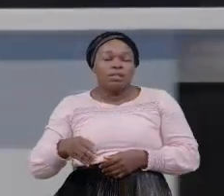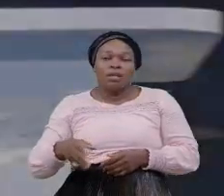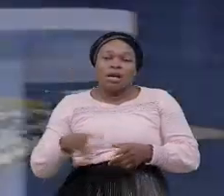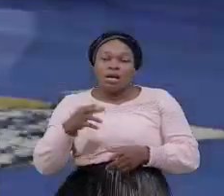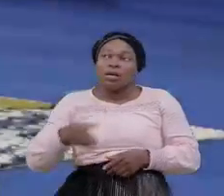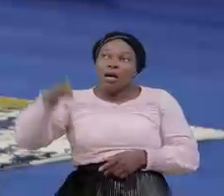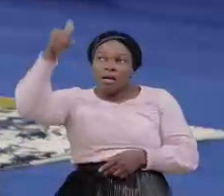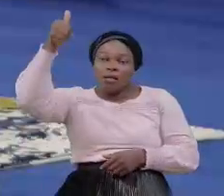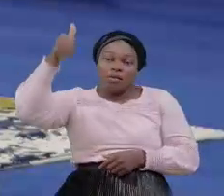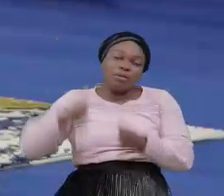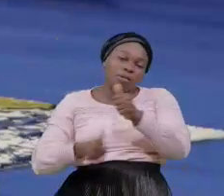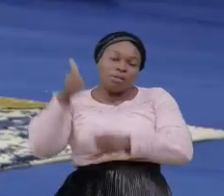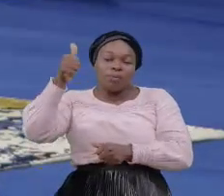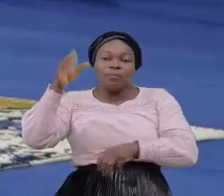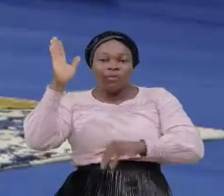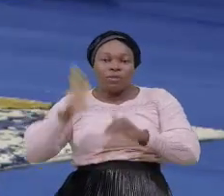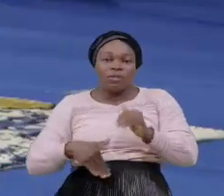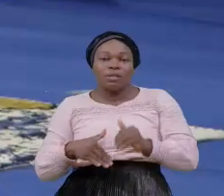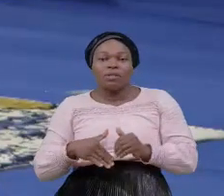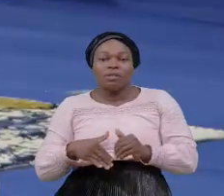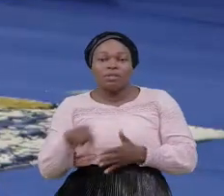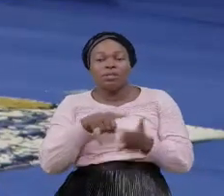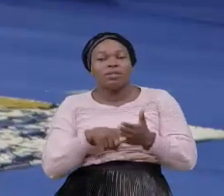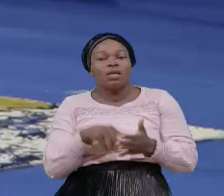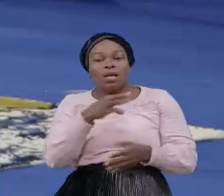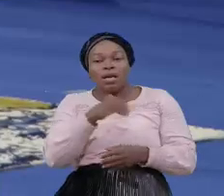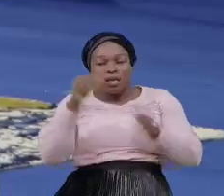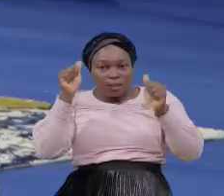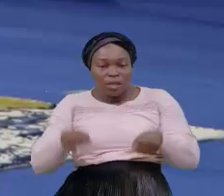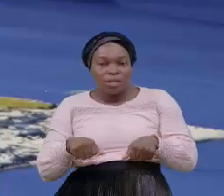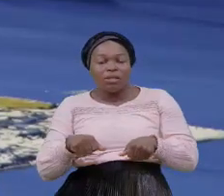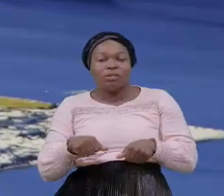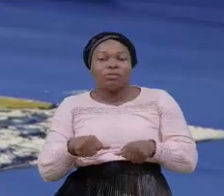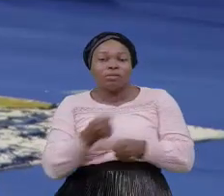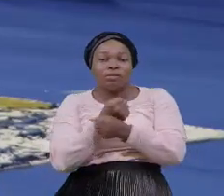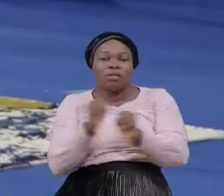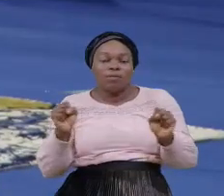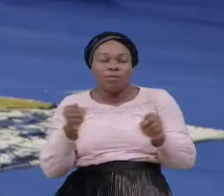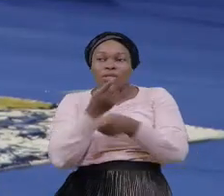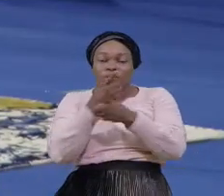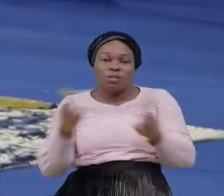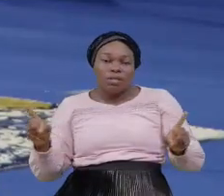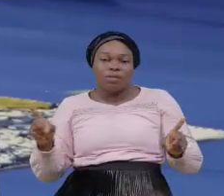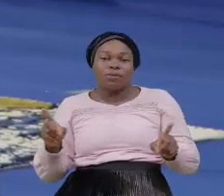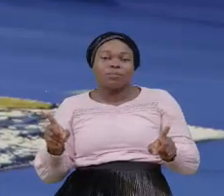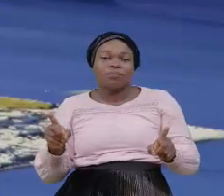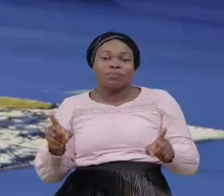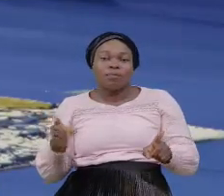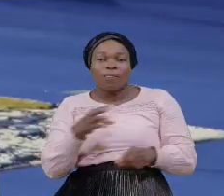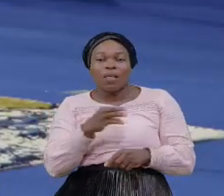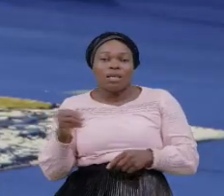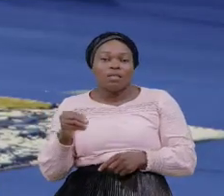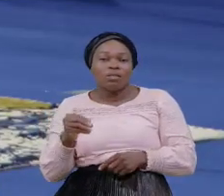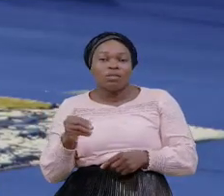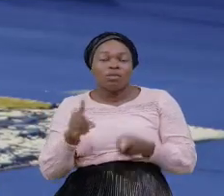solve, he can't solve. He can forgive, he can save, he can deliver. And he called him Lord. My